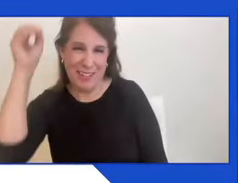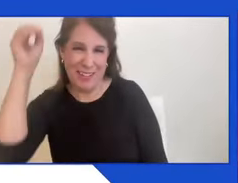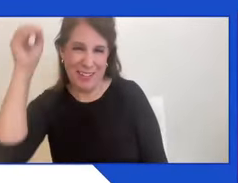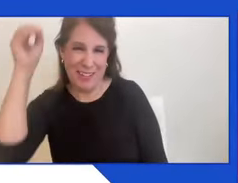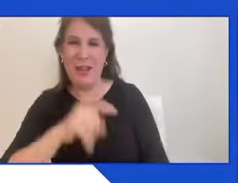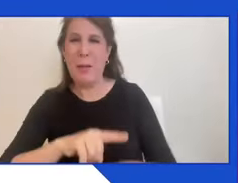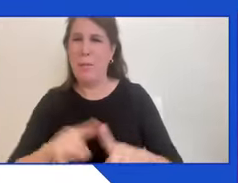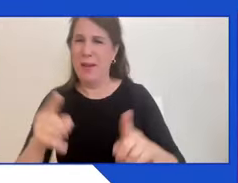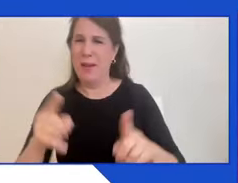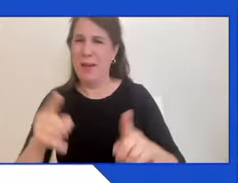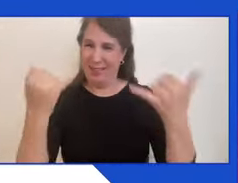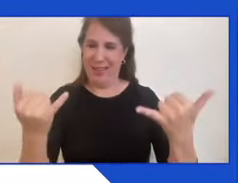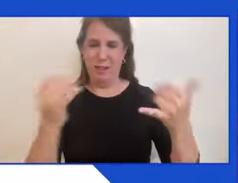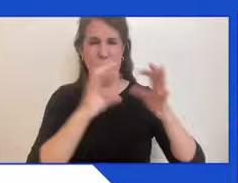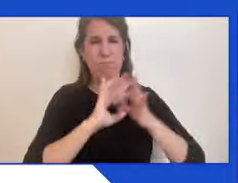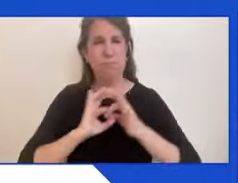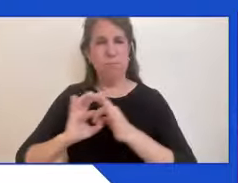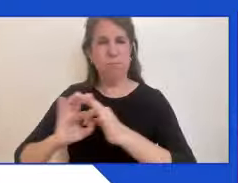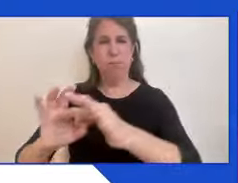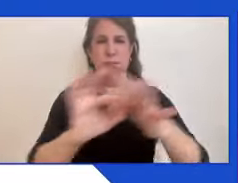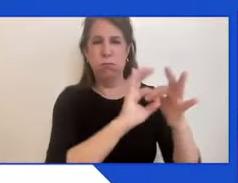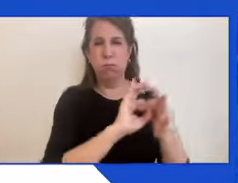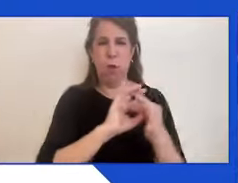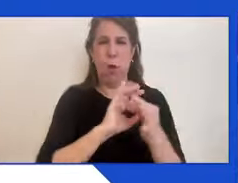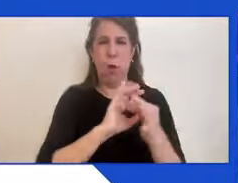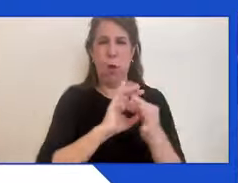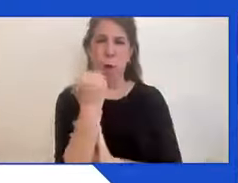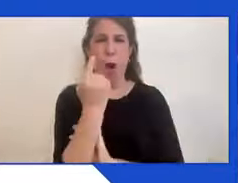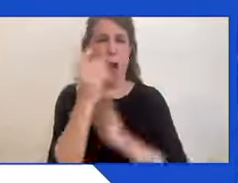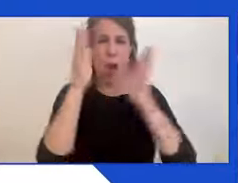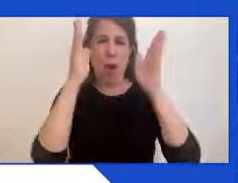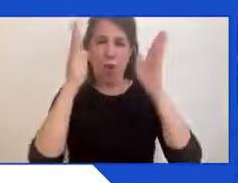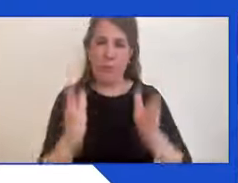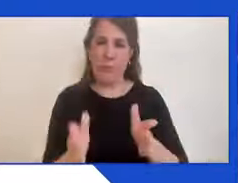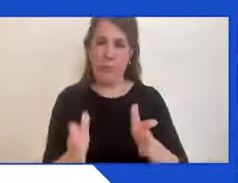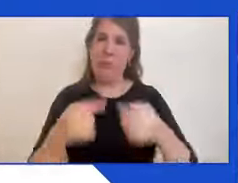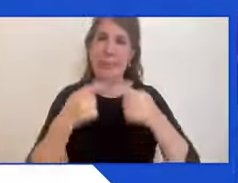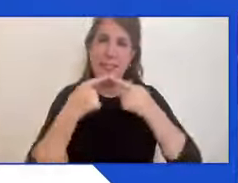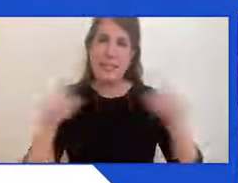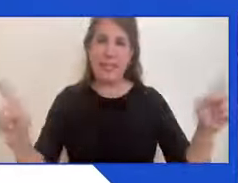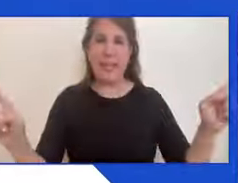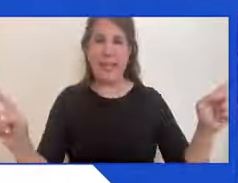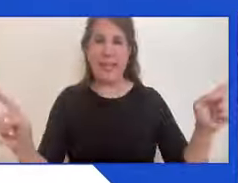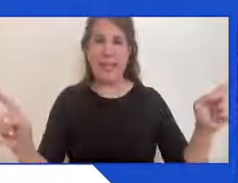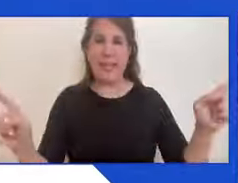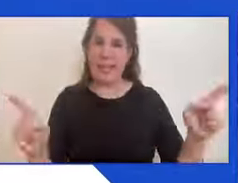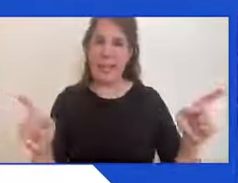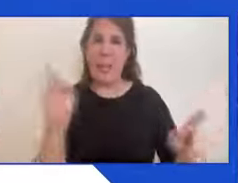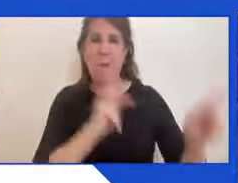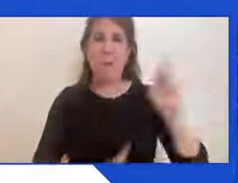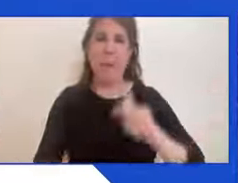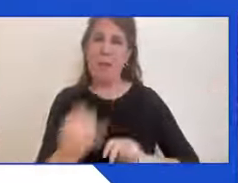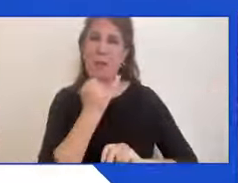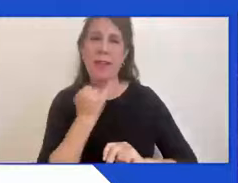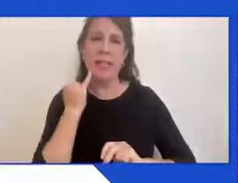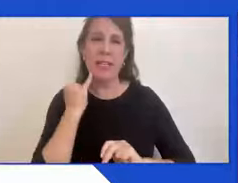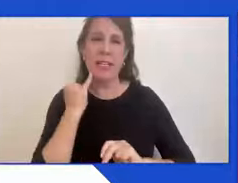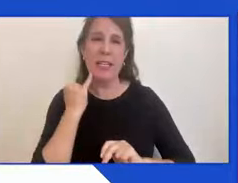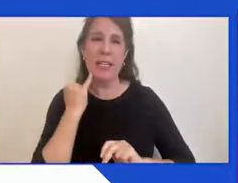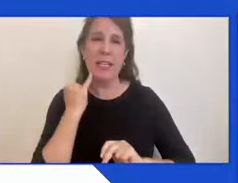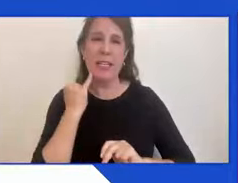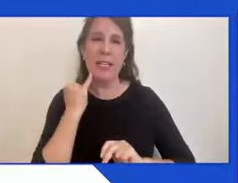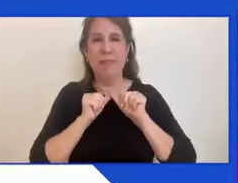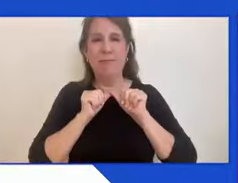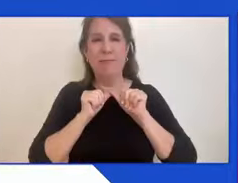Am Yisrael Chai. the people of Israel